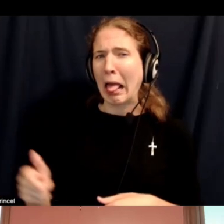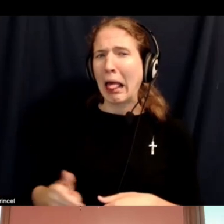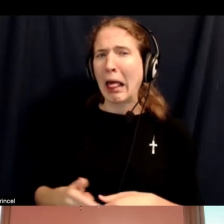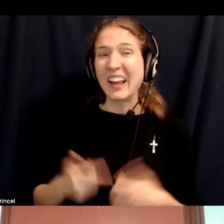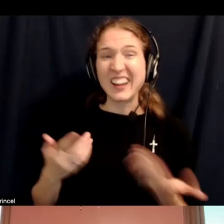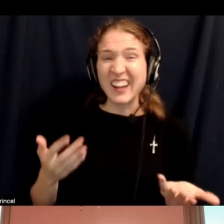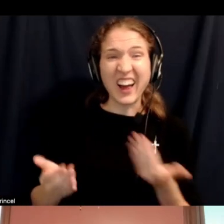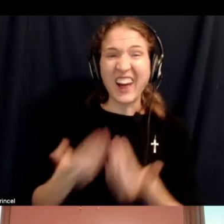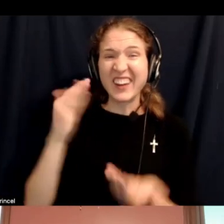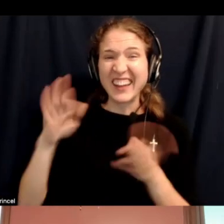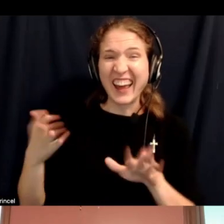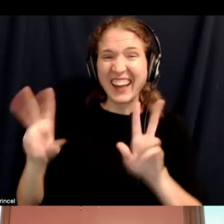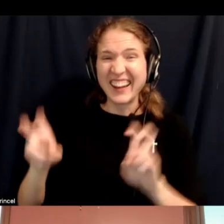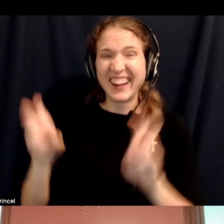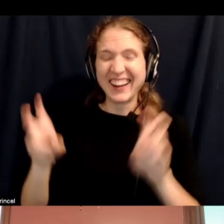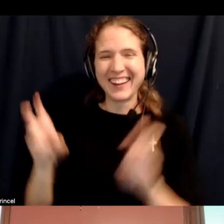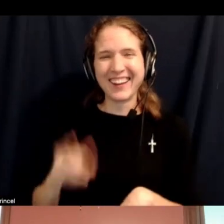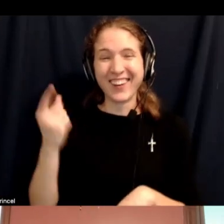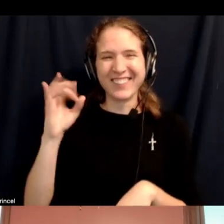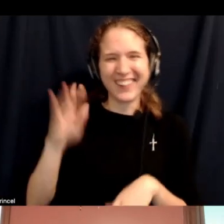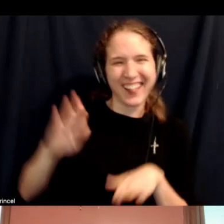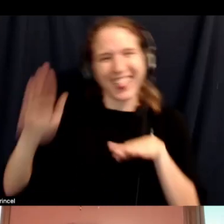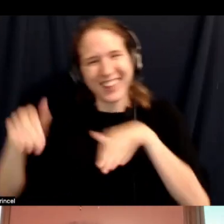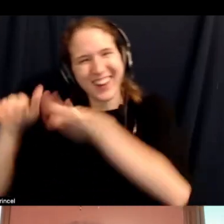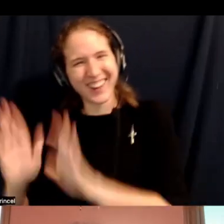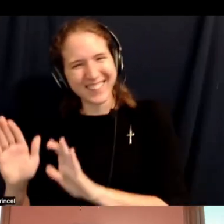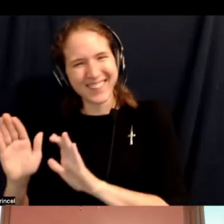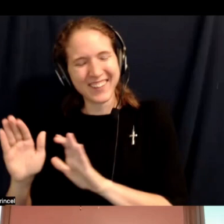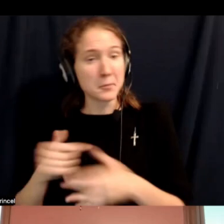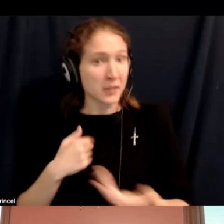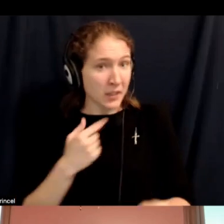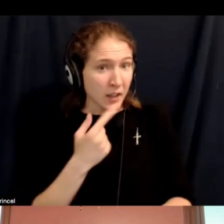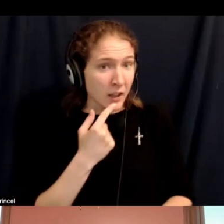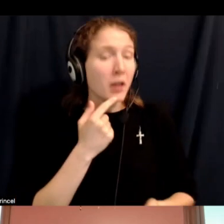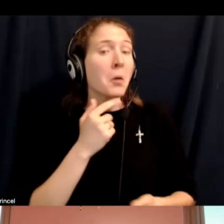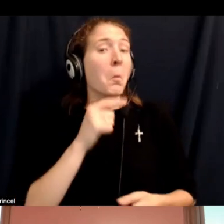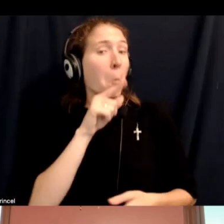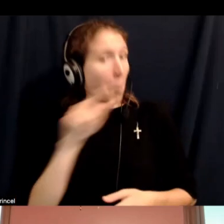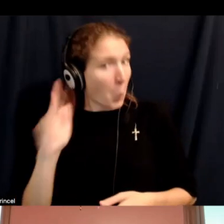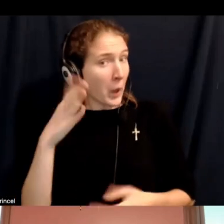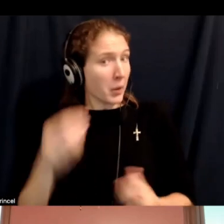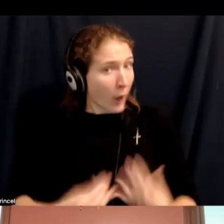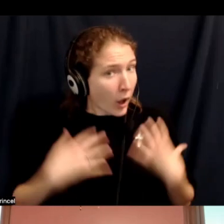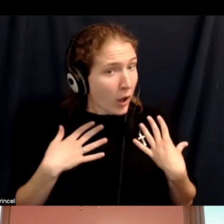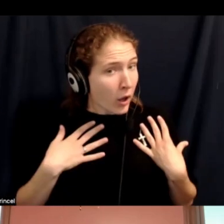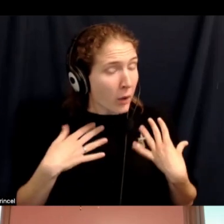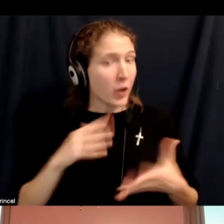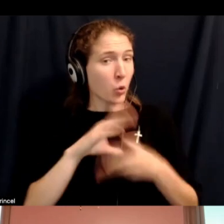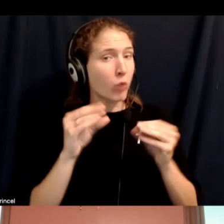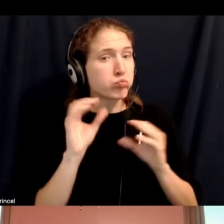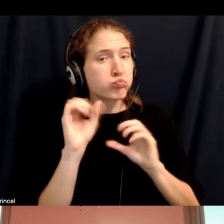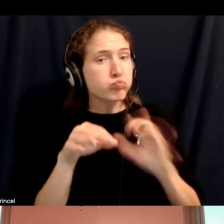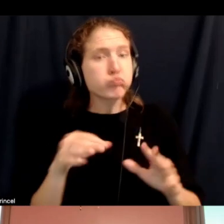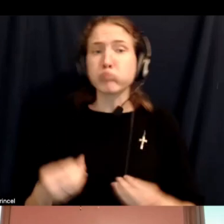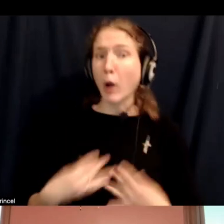grave. And Gosh, stop that. I said others of you are going to be inspired, but everybody gets there. The